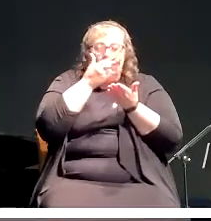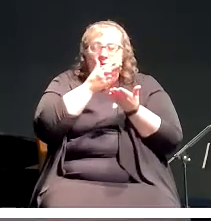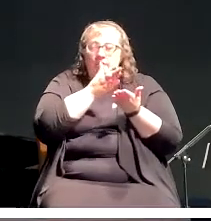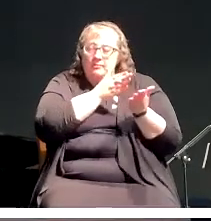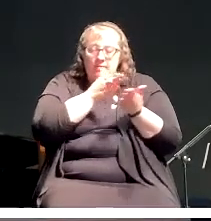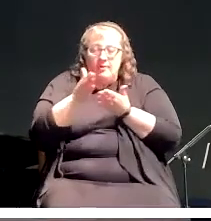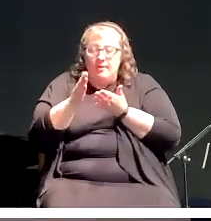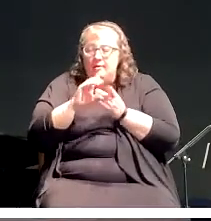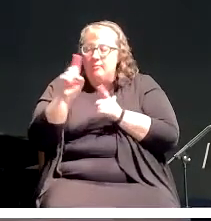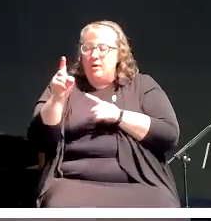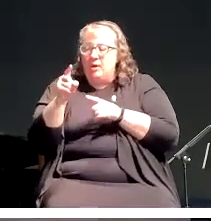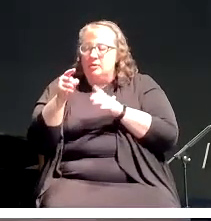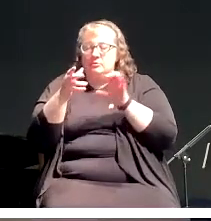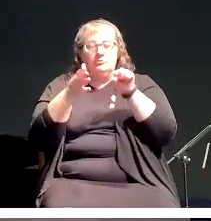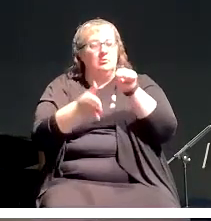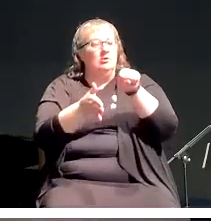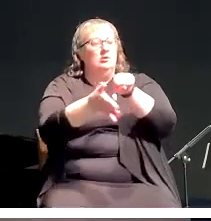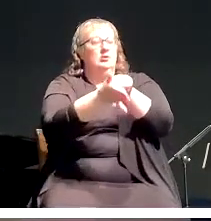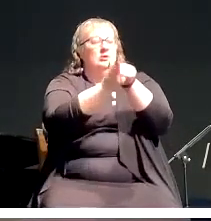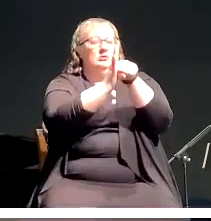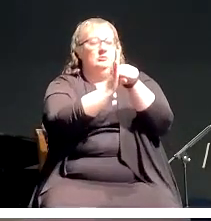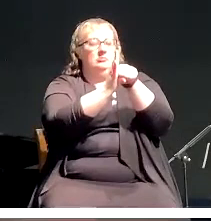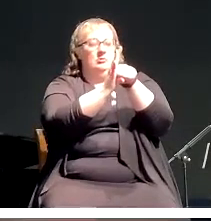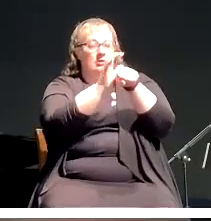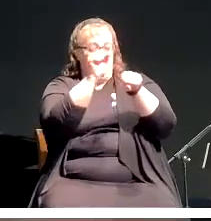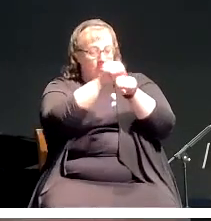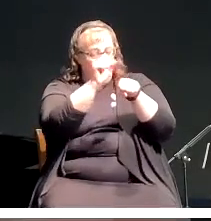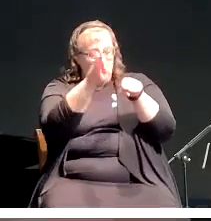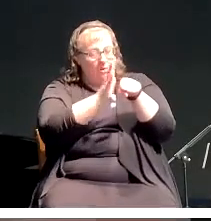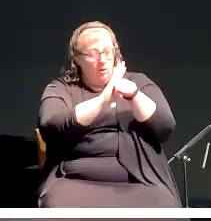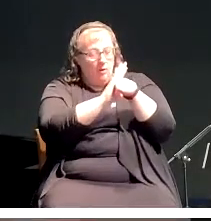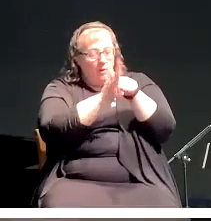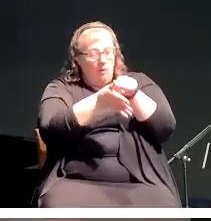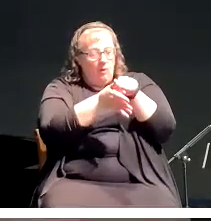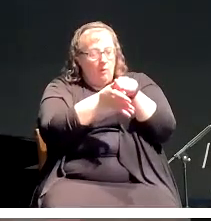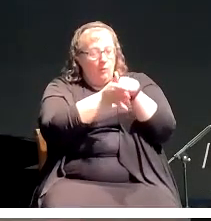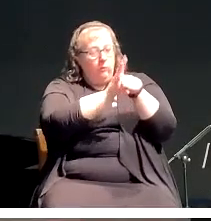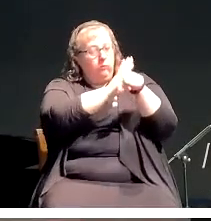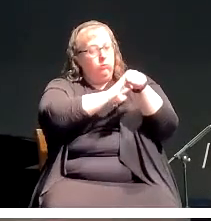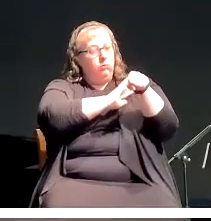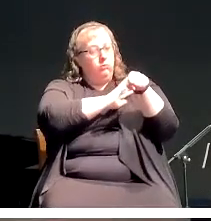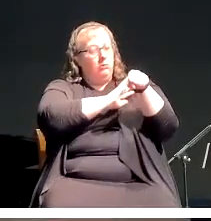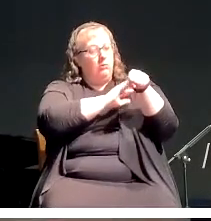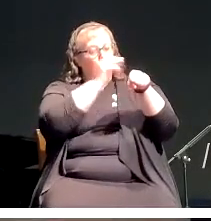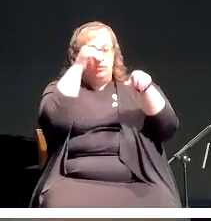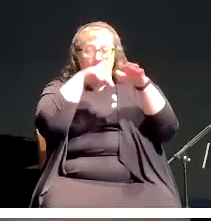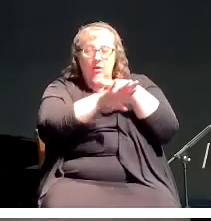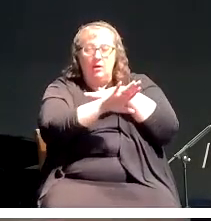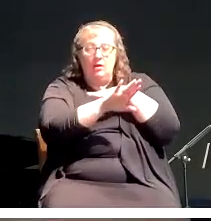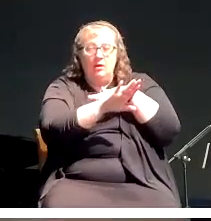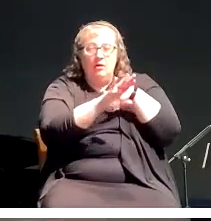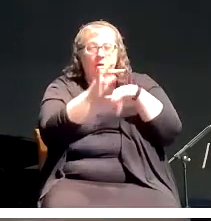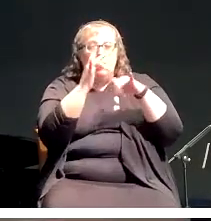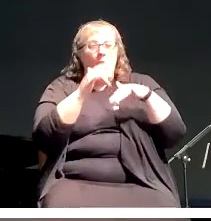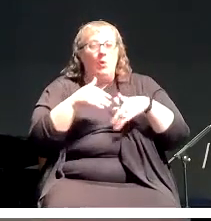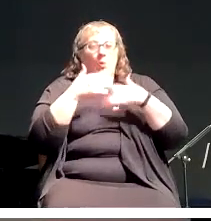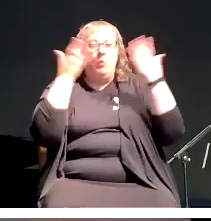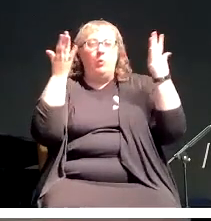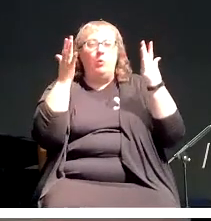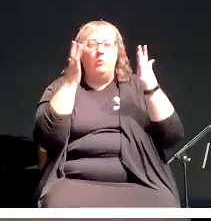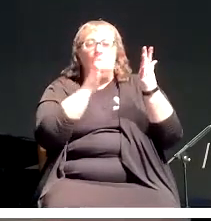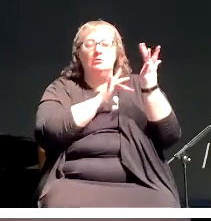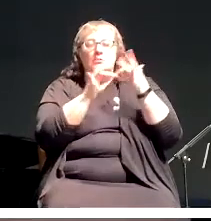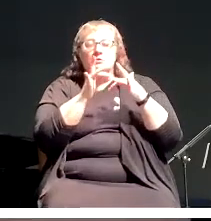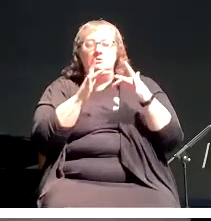tomb. They found the stone rolled away from the tomb. But when they entered, they did not find the body of the Lord